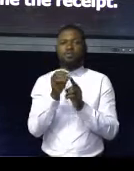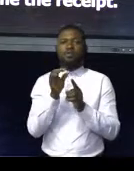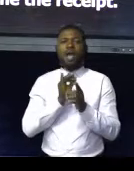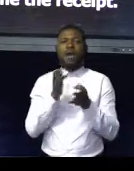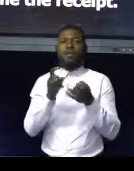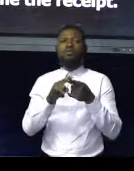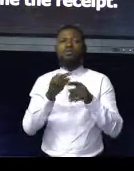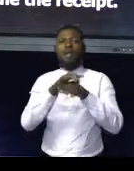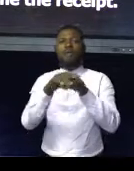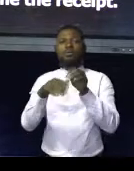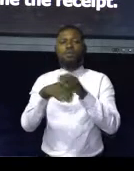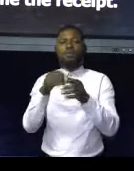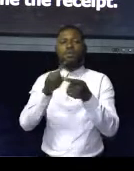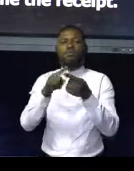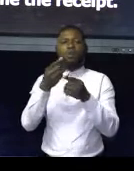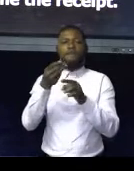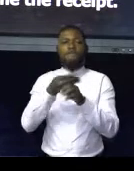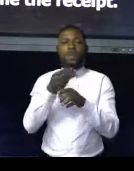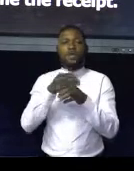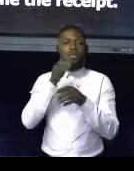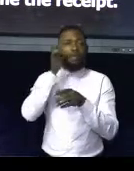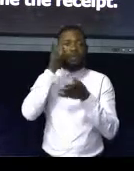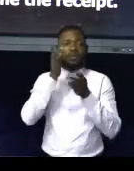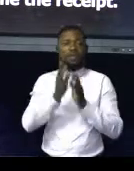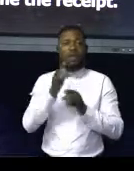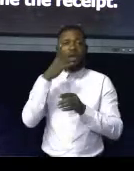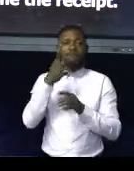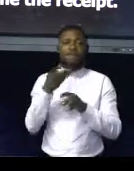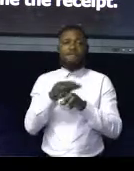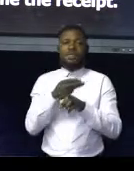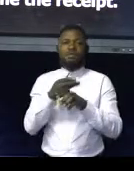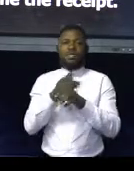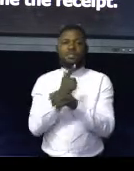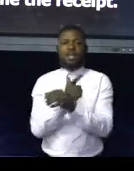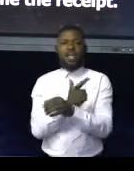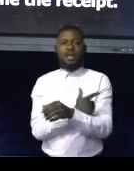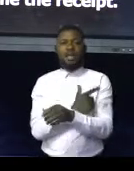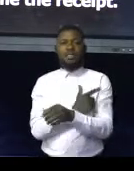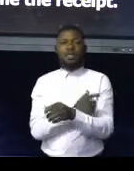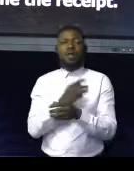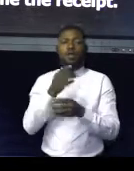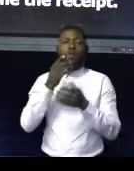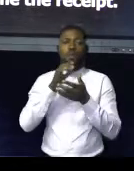too. I want to hand you over to the mathematician, Okwagbaje, for